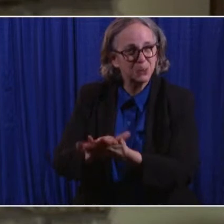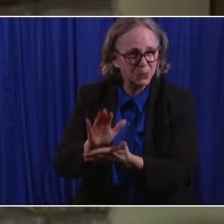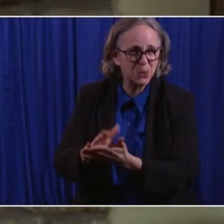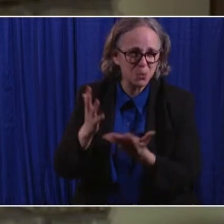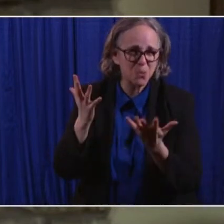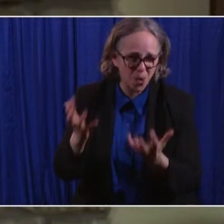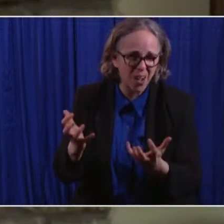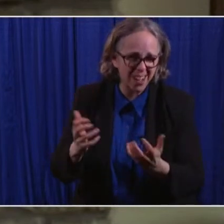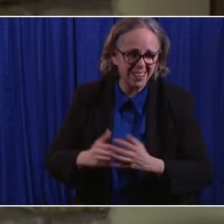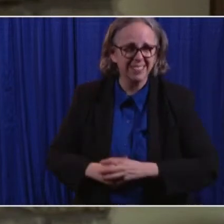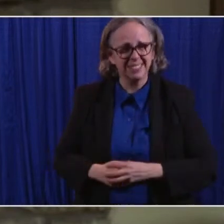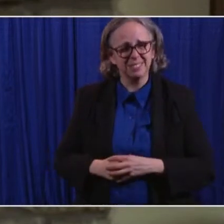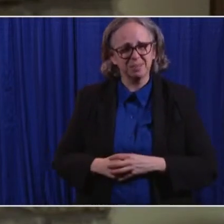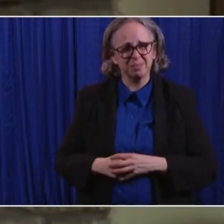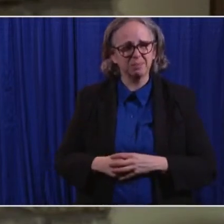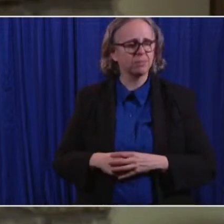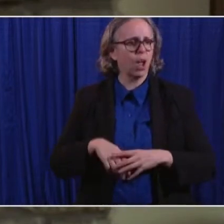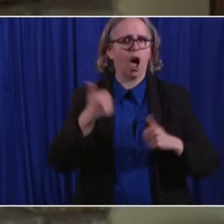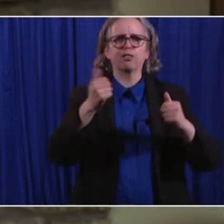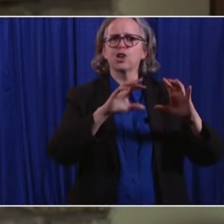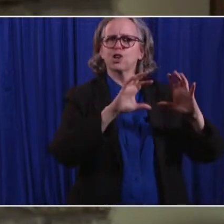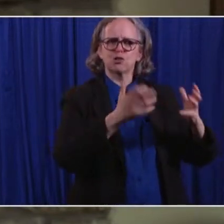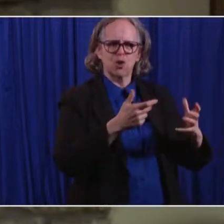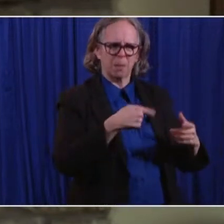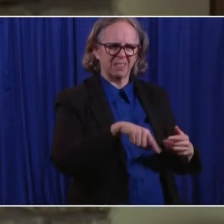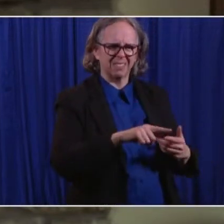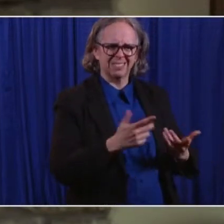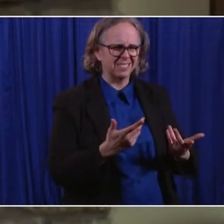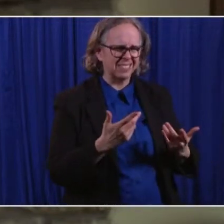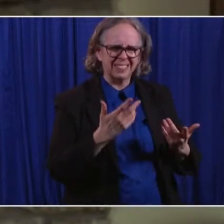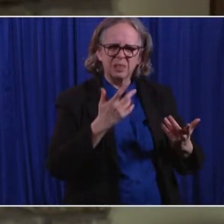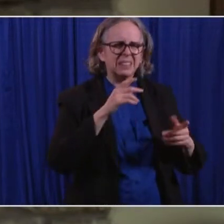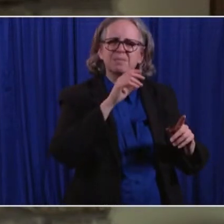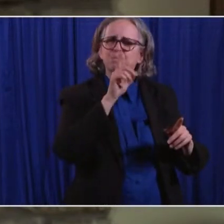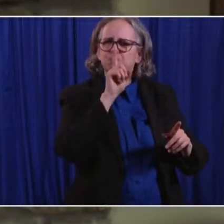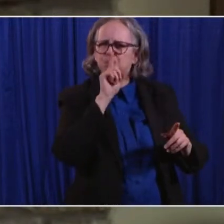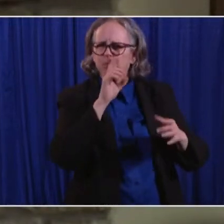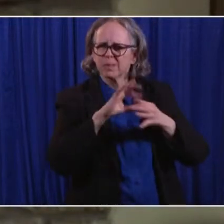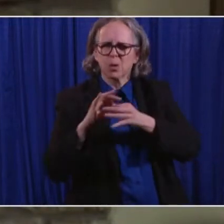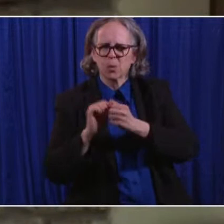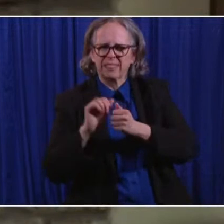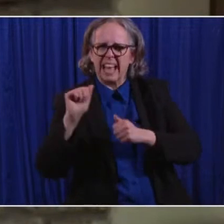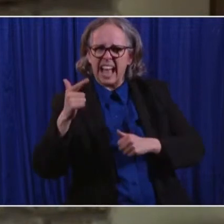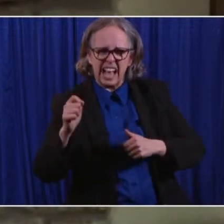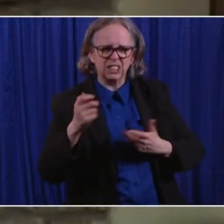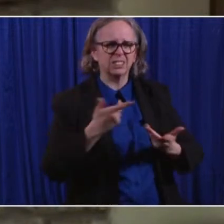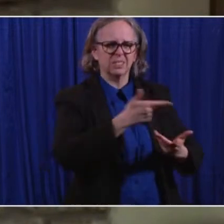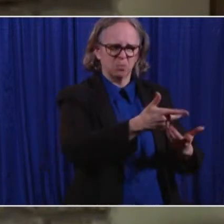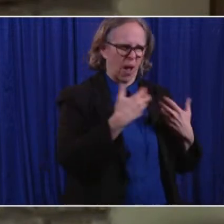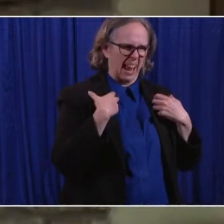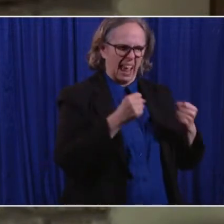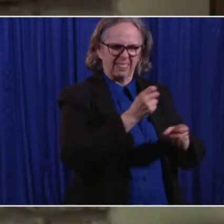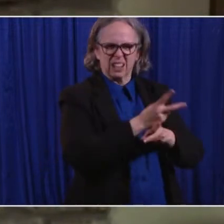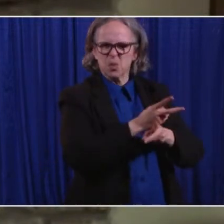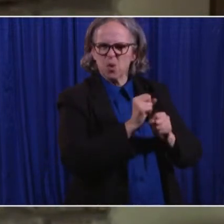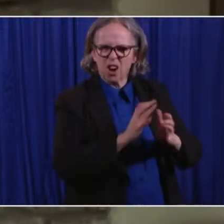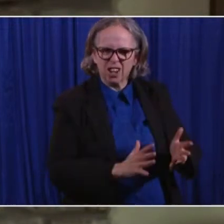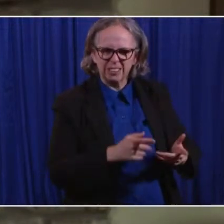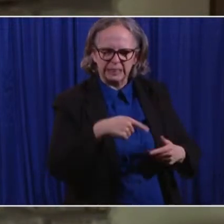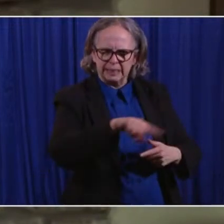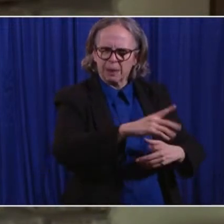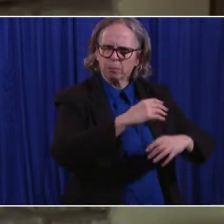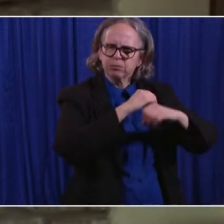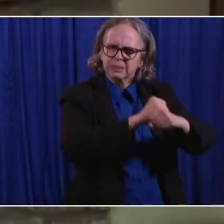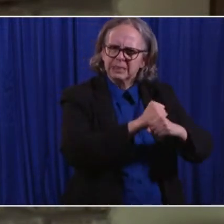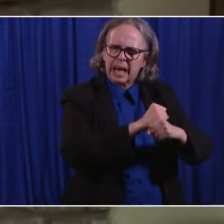group certainly was our health workers, because we need them to protect us. And everybody, I think, consensus was